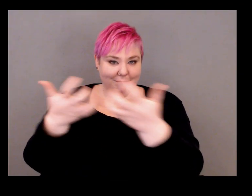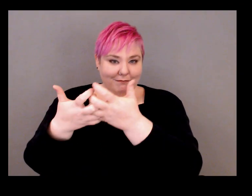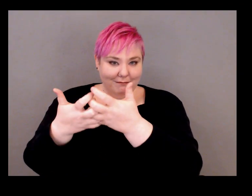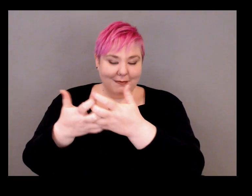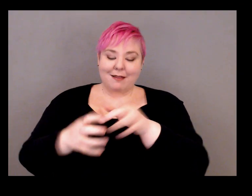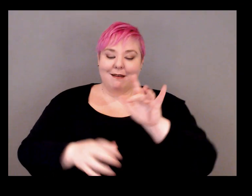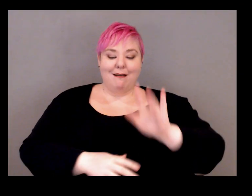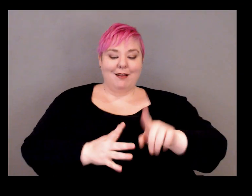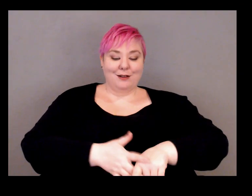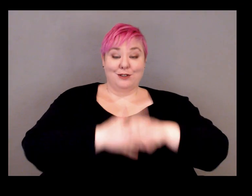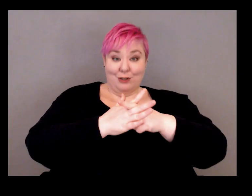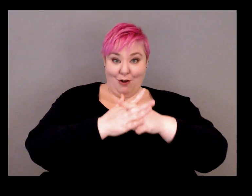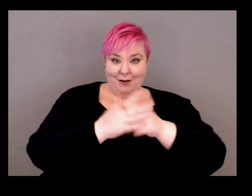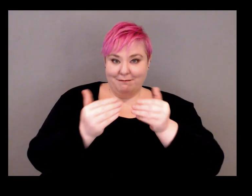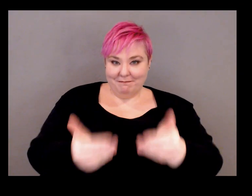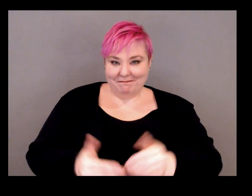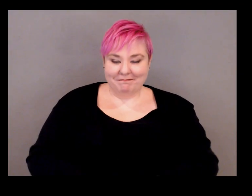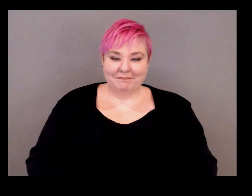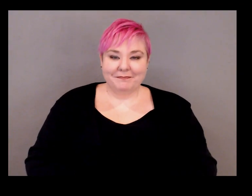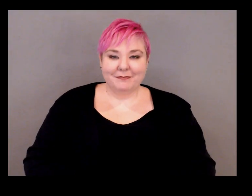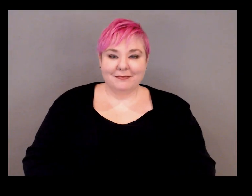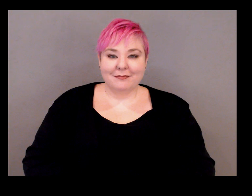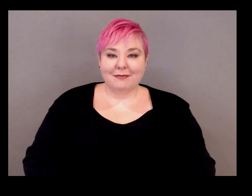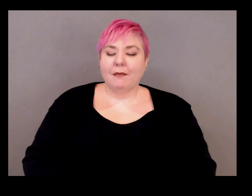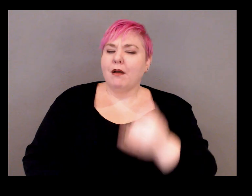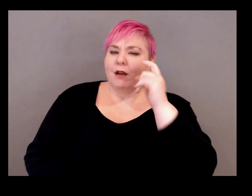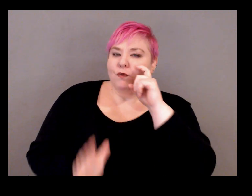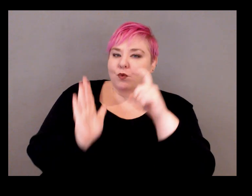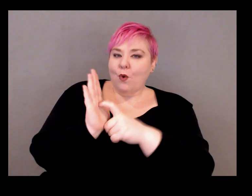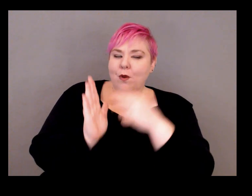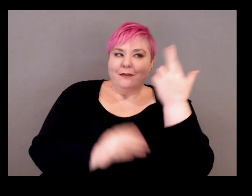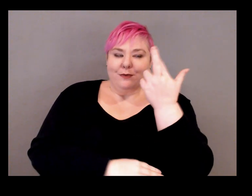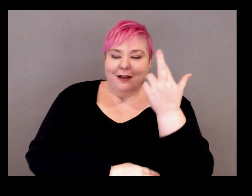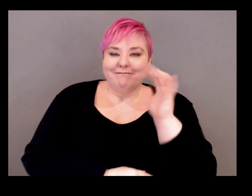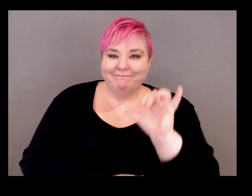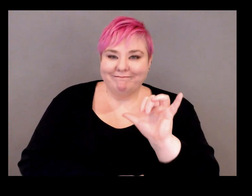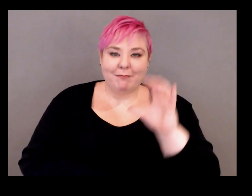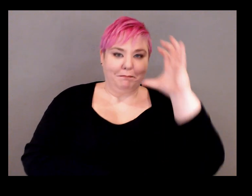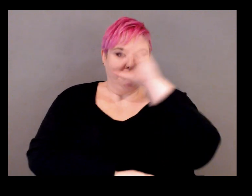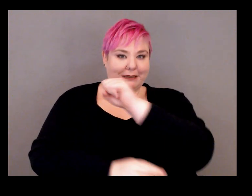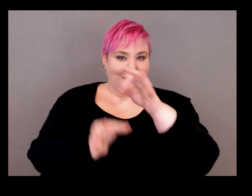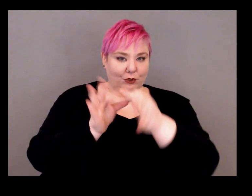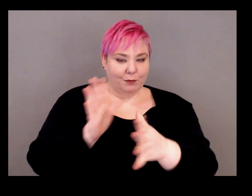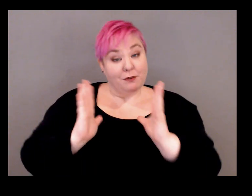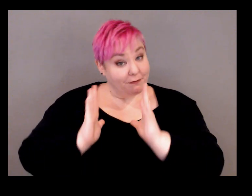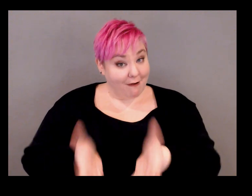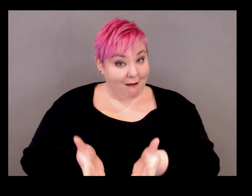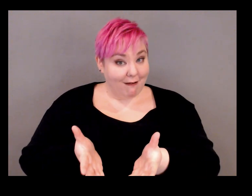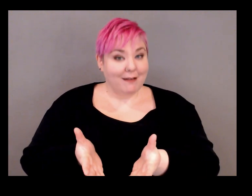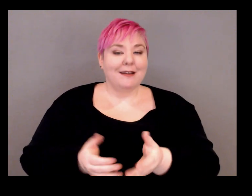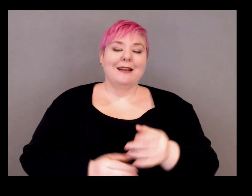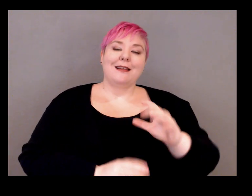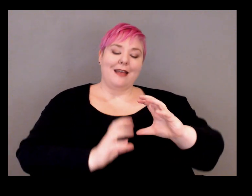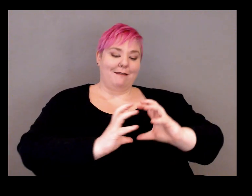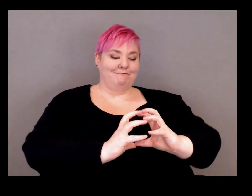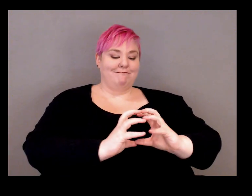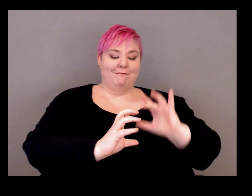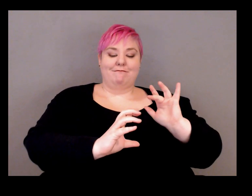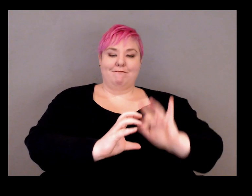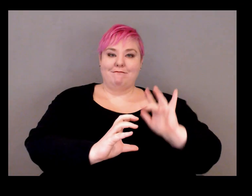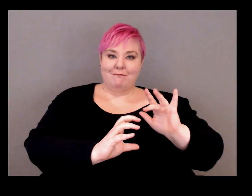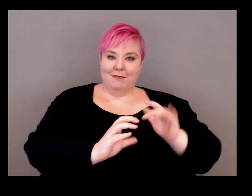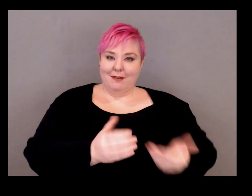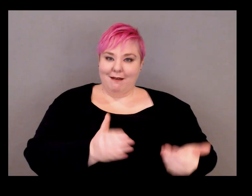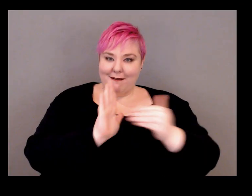click Start to launch the interpretation channels. If you realize someone was missed, that's okay. Click the interpretation icon